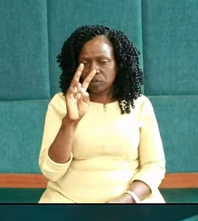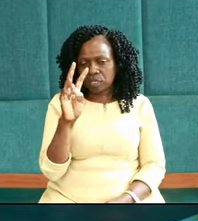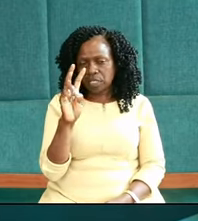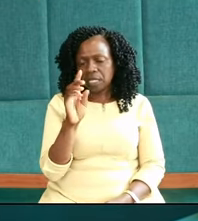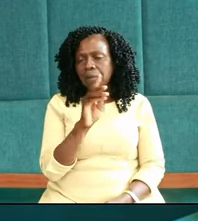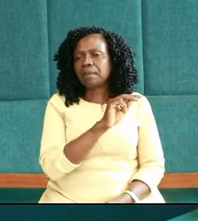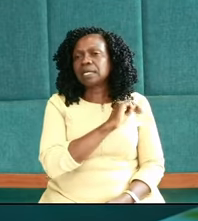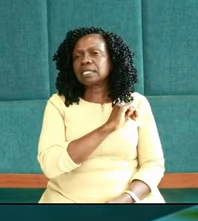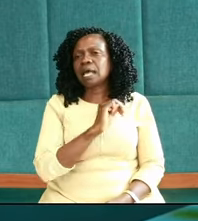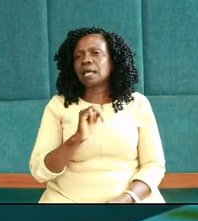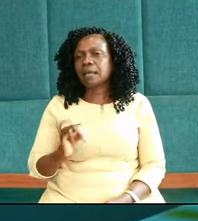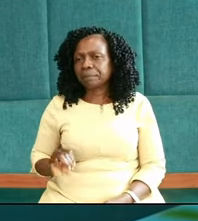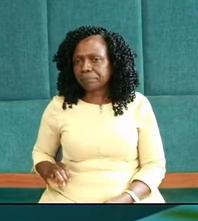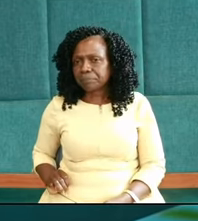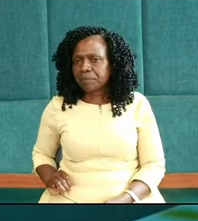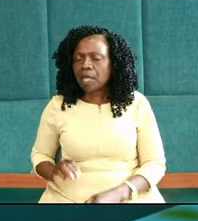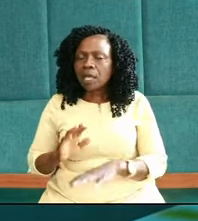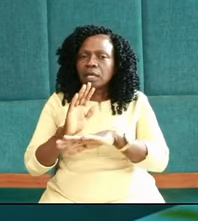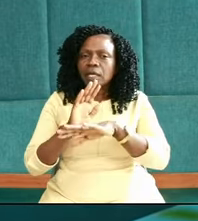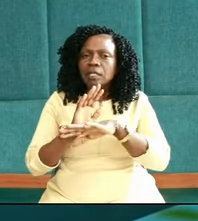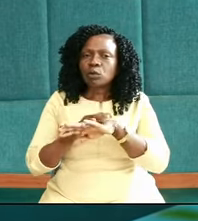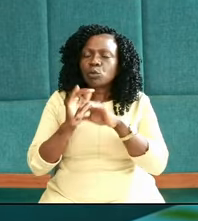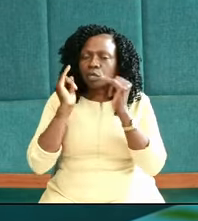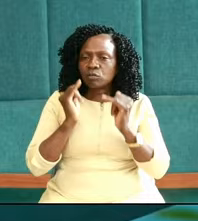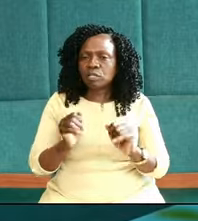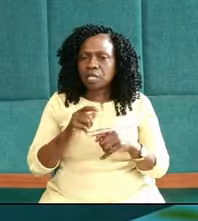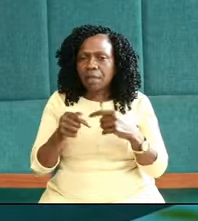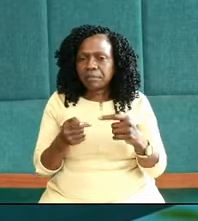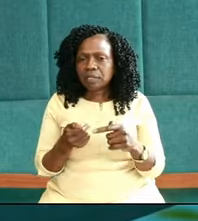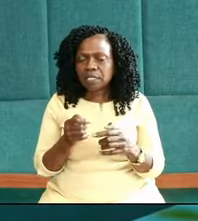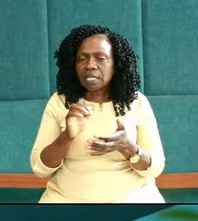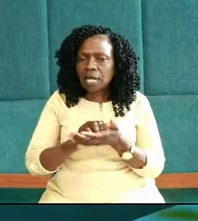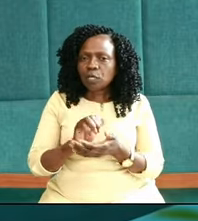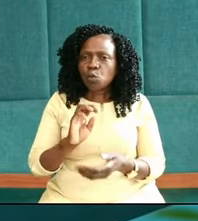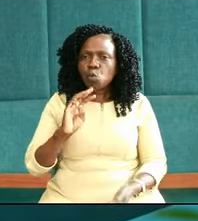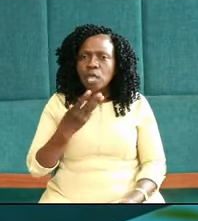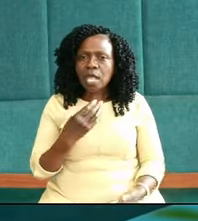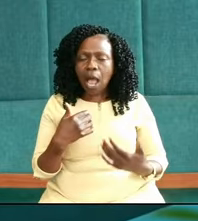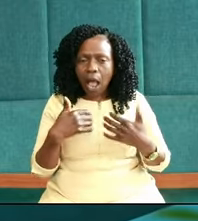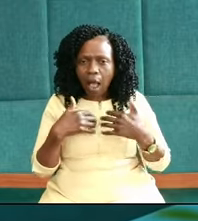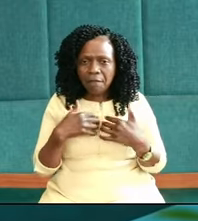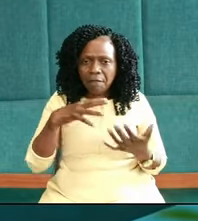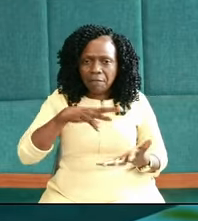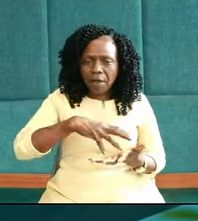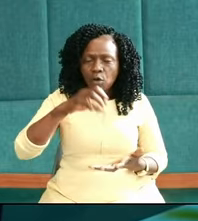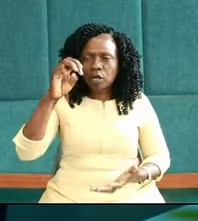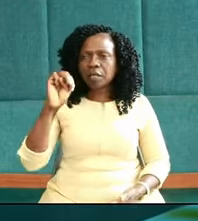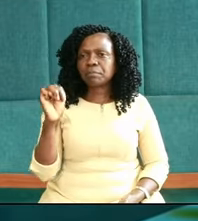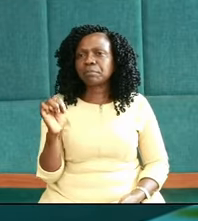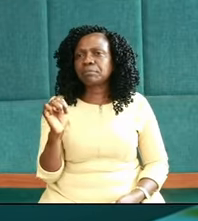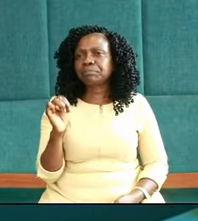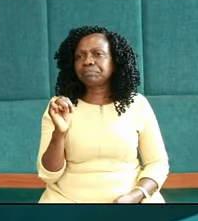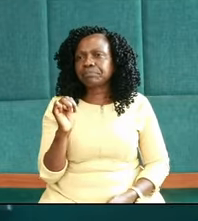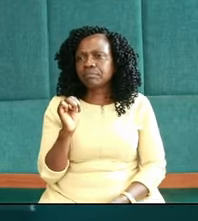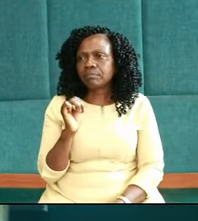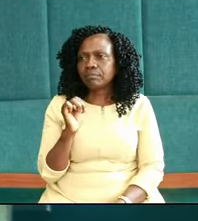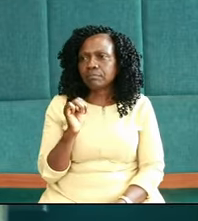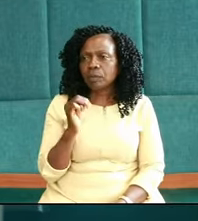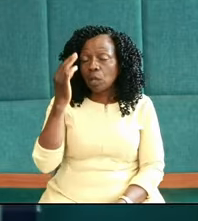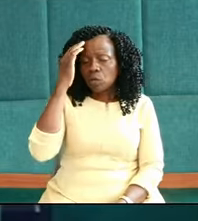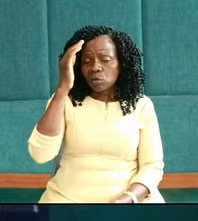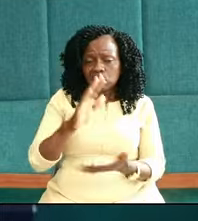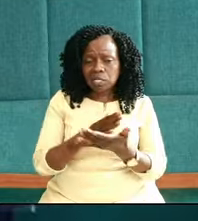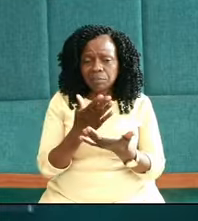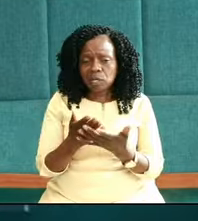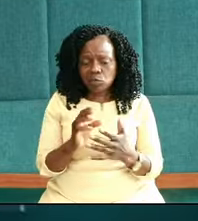And good news comes that we have found him. You know something you are seeking and it has